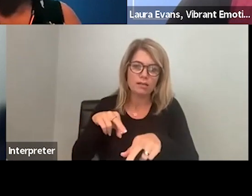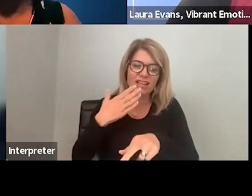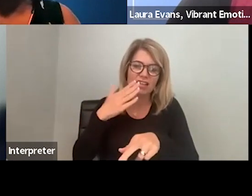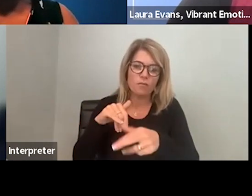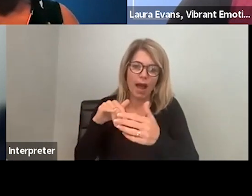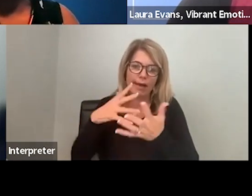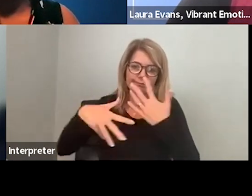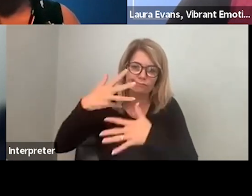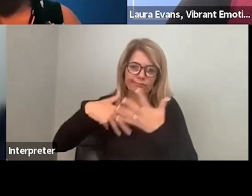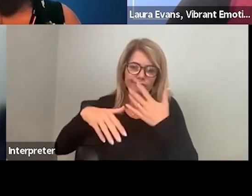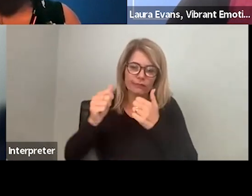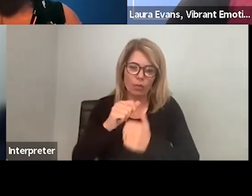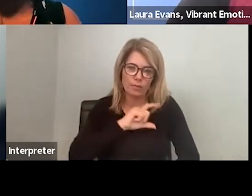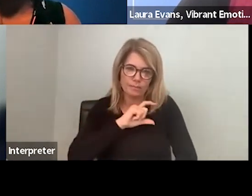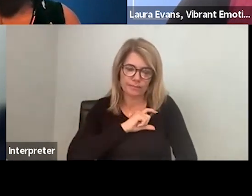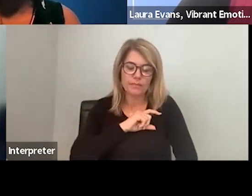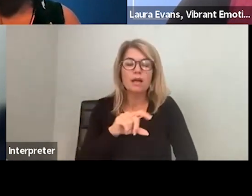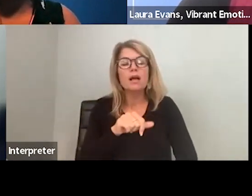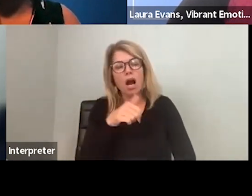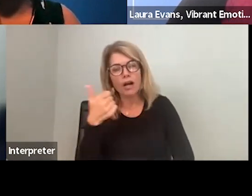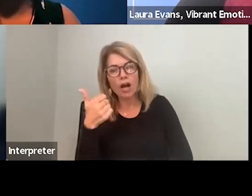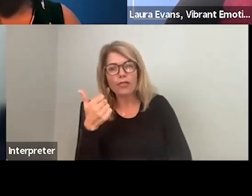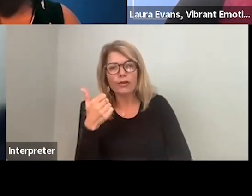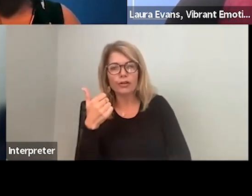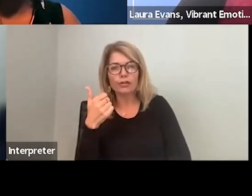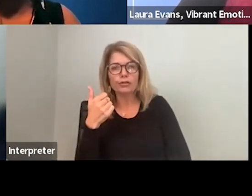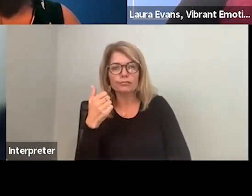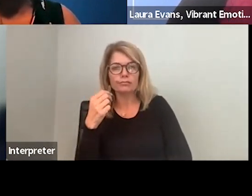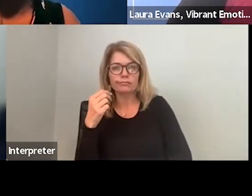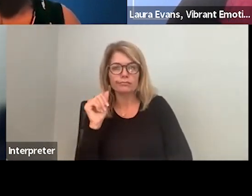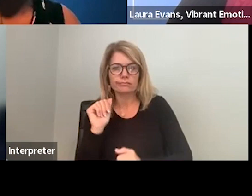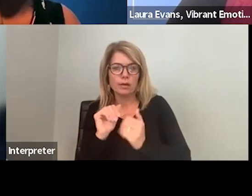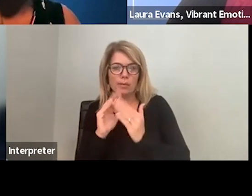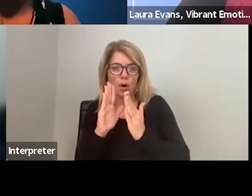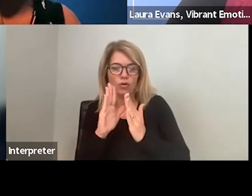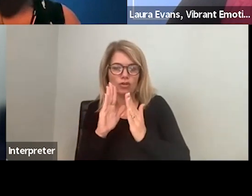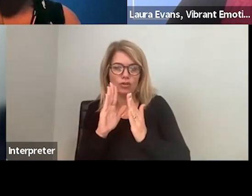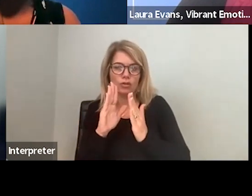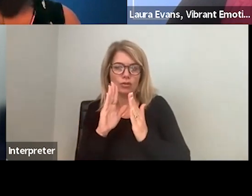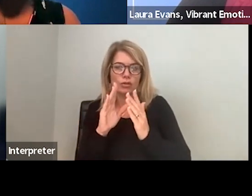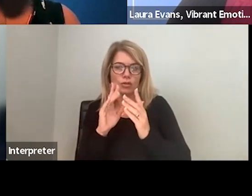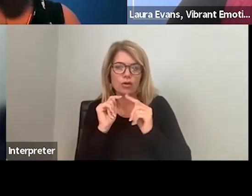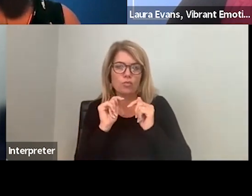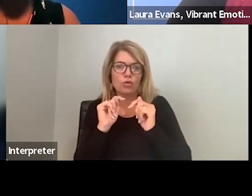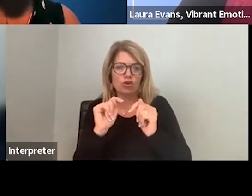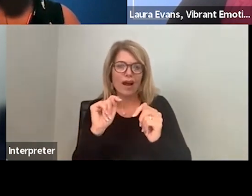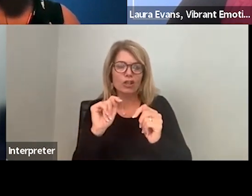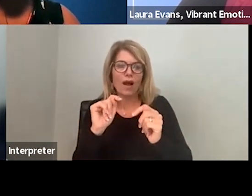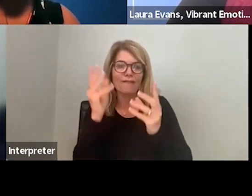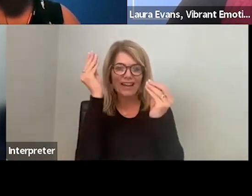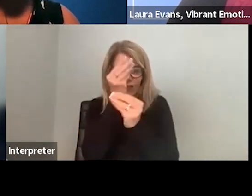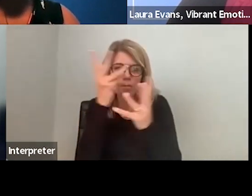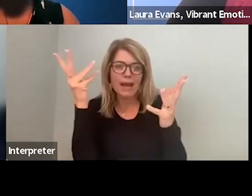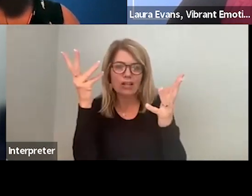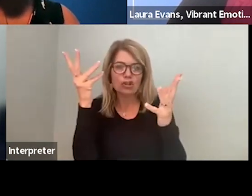that's a problem. One of the other ways that we're working on that is to work to have a fairly good sized information campaign that would have